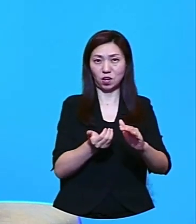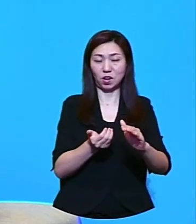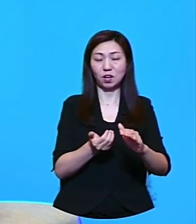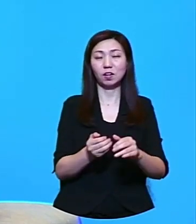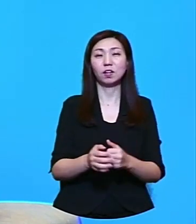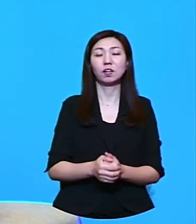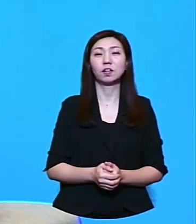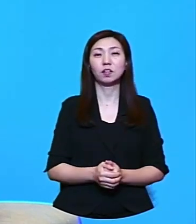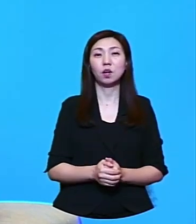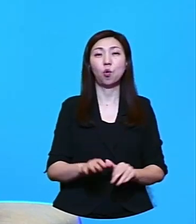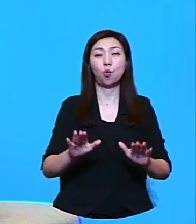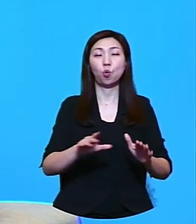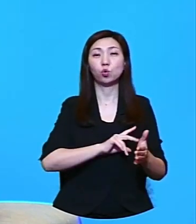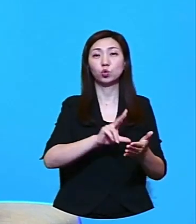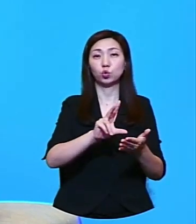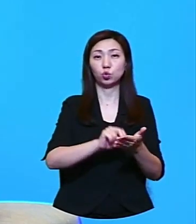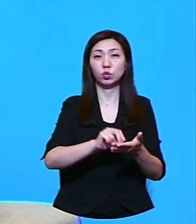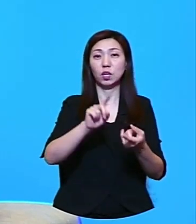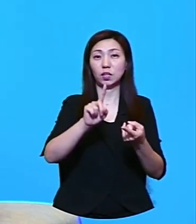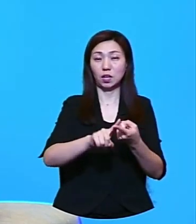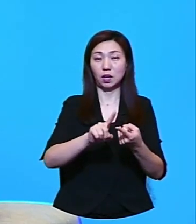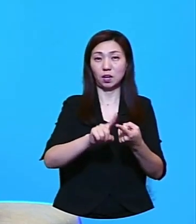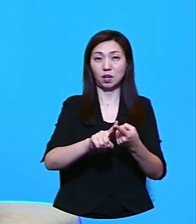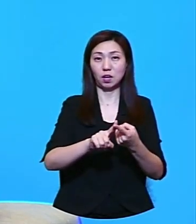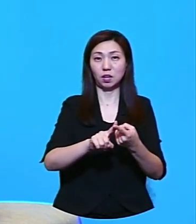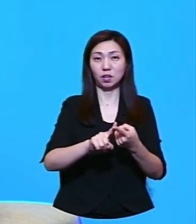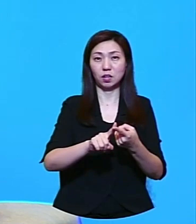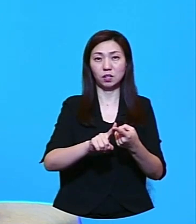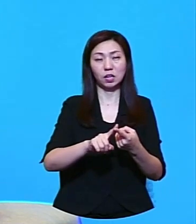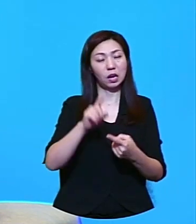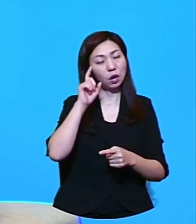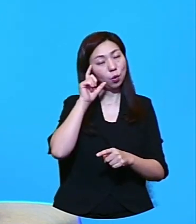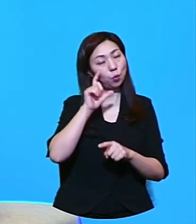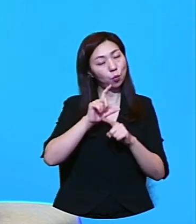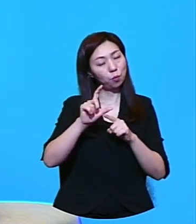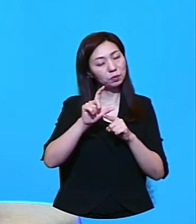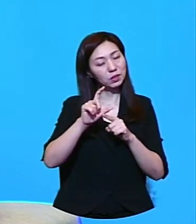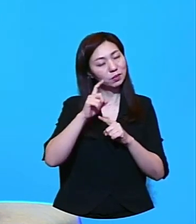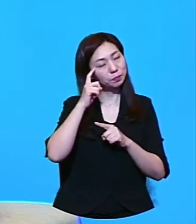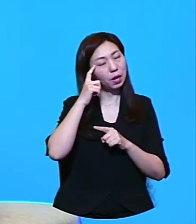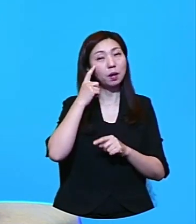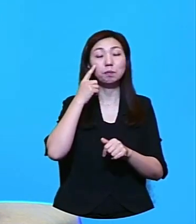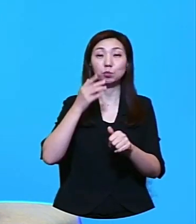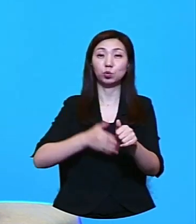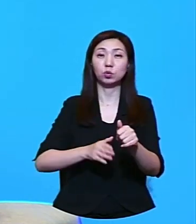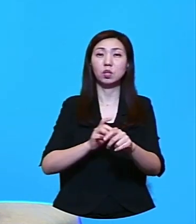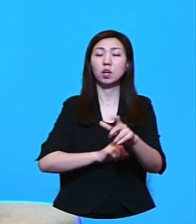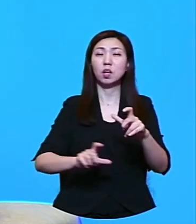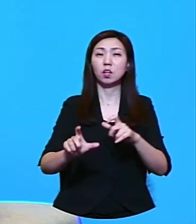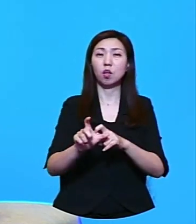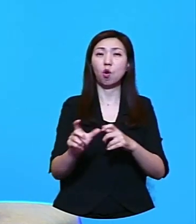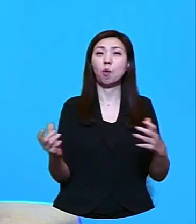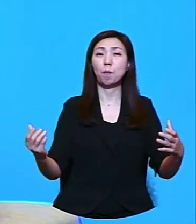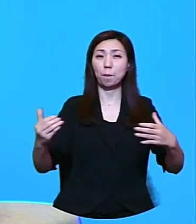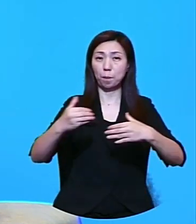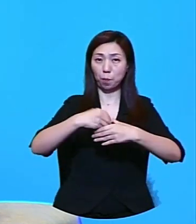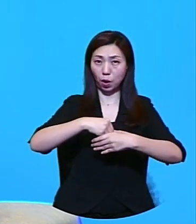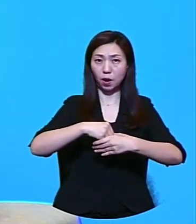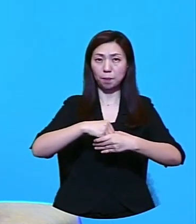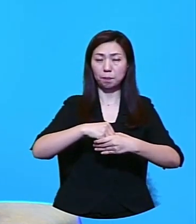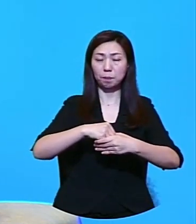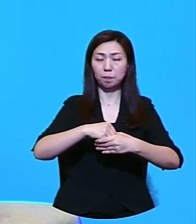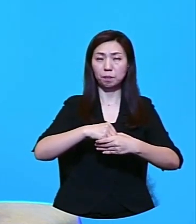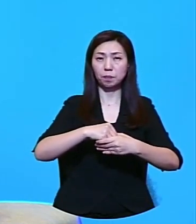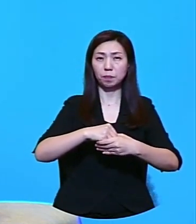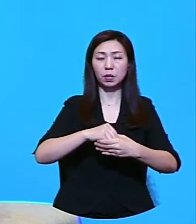topic, creating a more inclusive digital future. What is the digital future